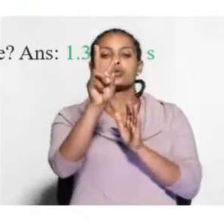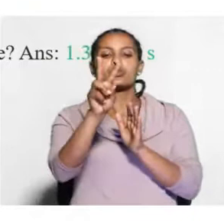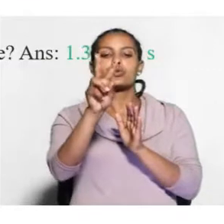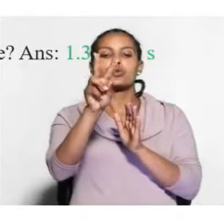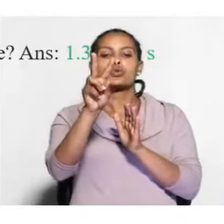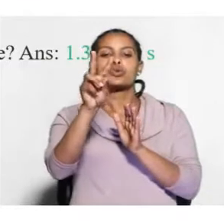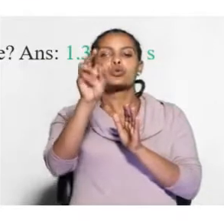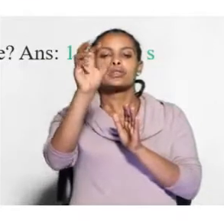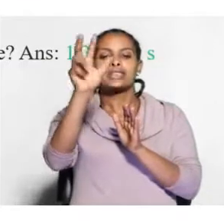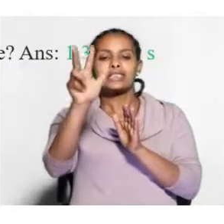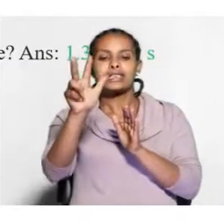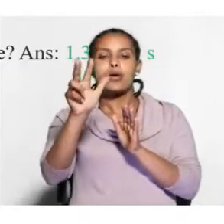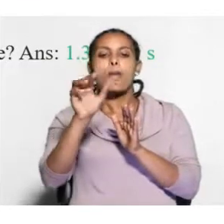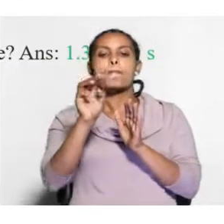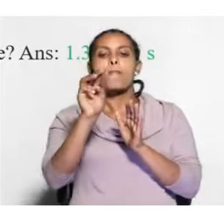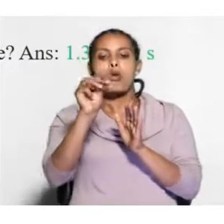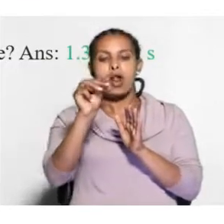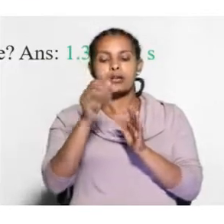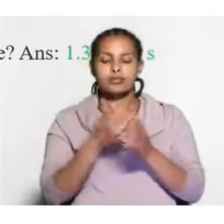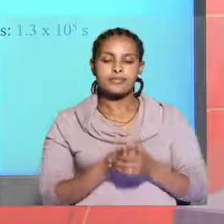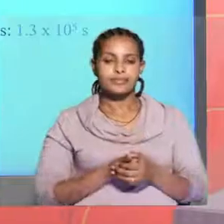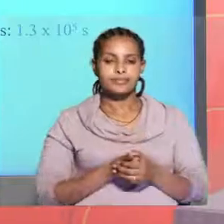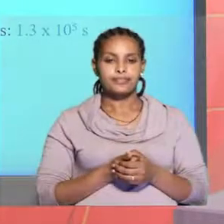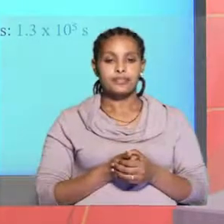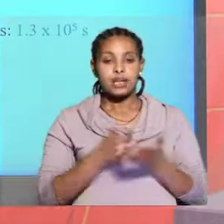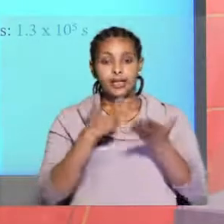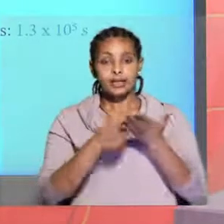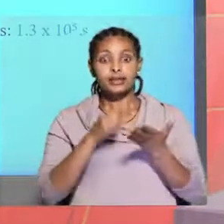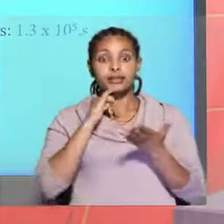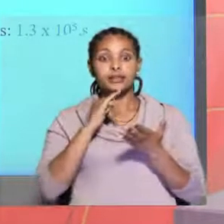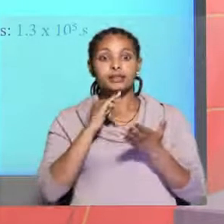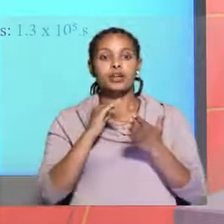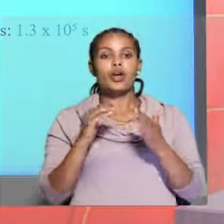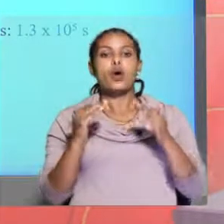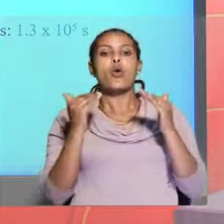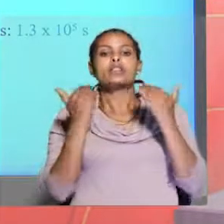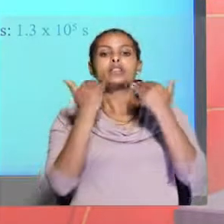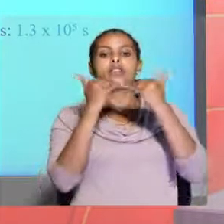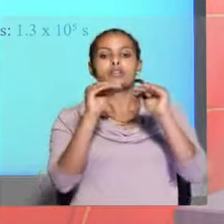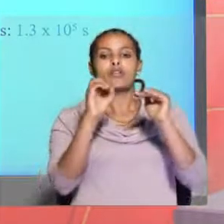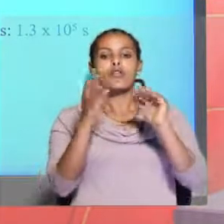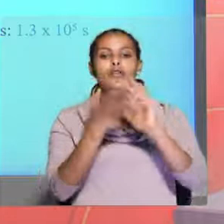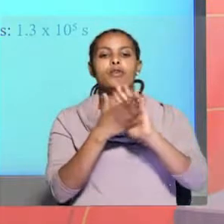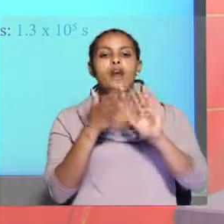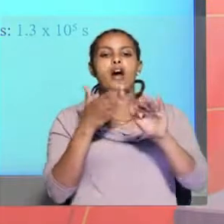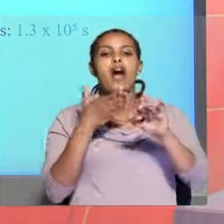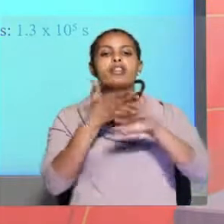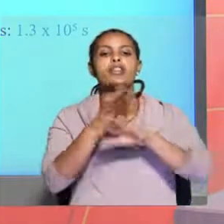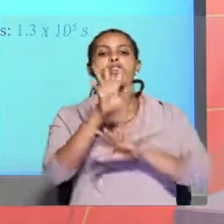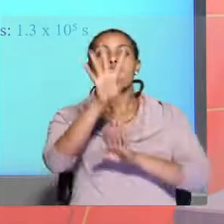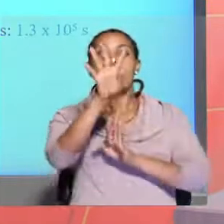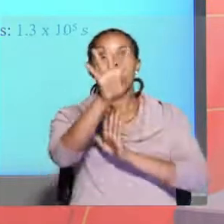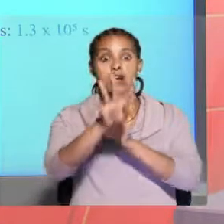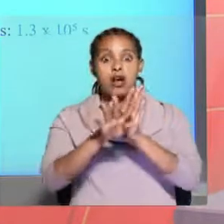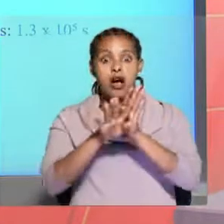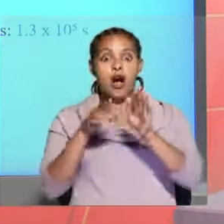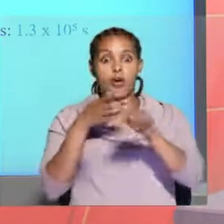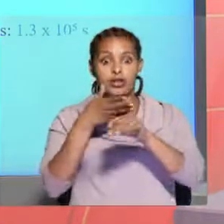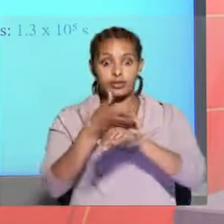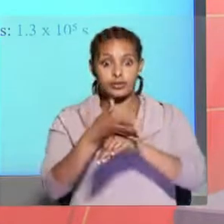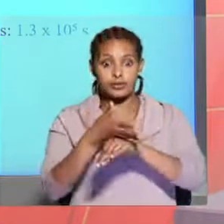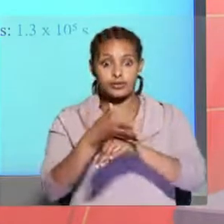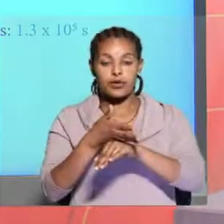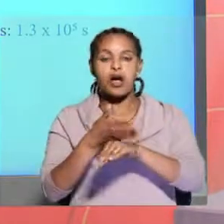0.23 molar. 23 molar. This is concentration after 4 hours.